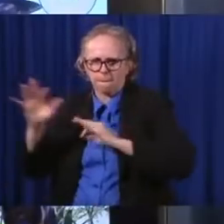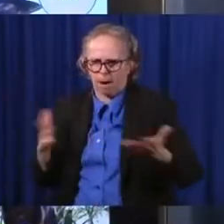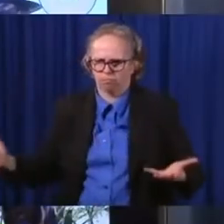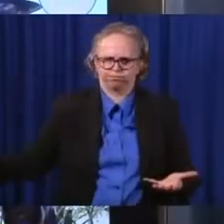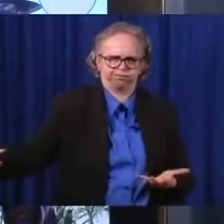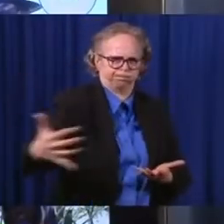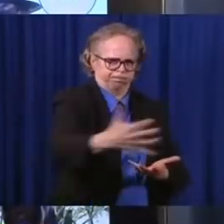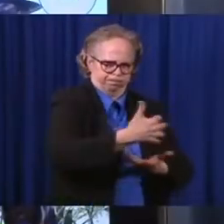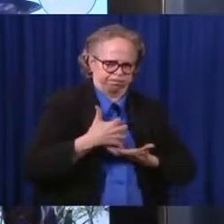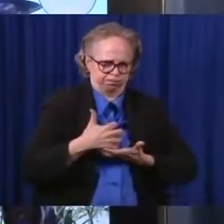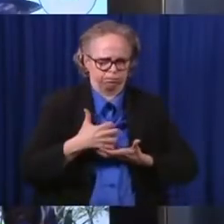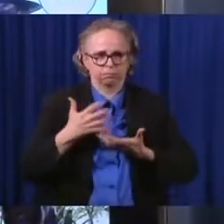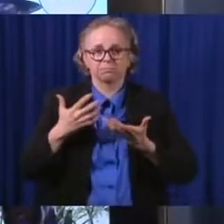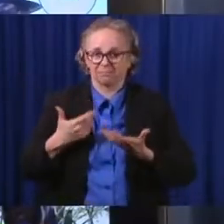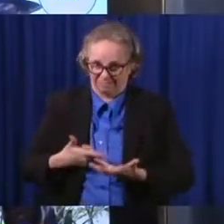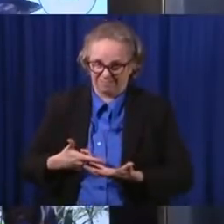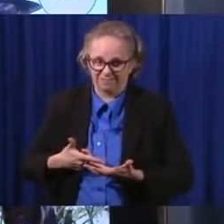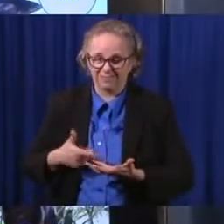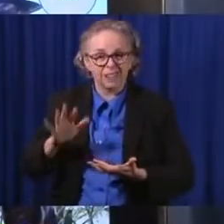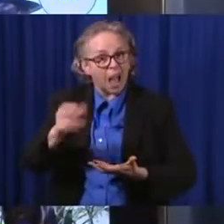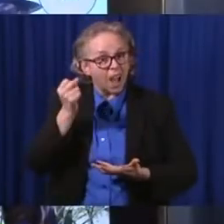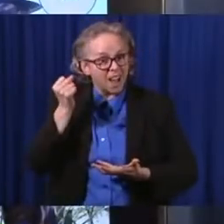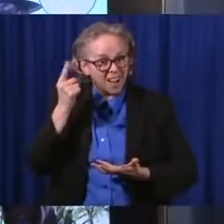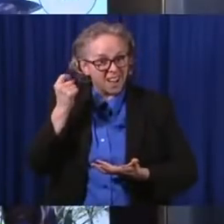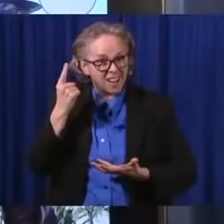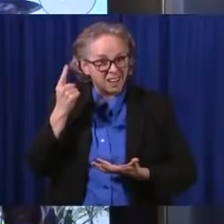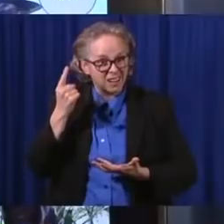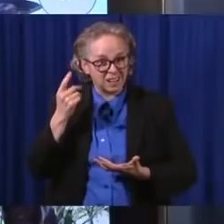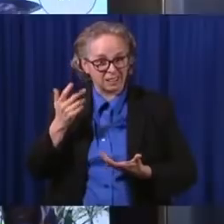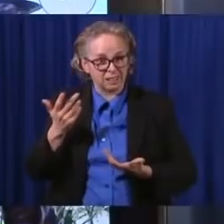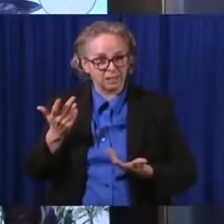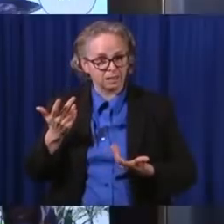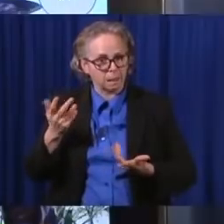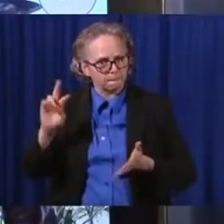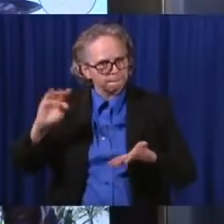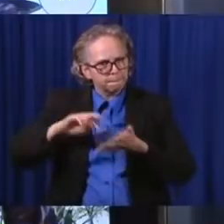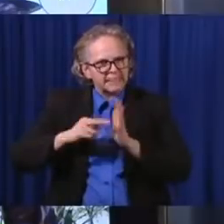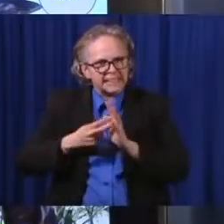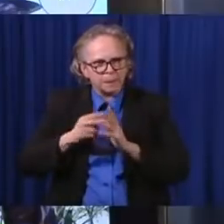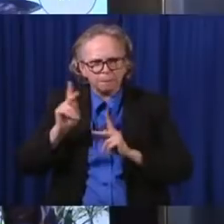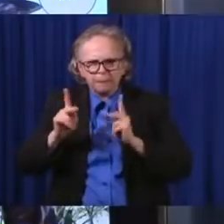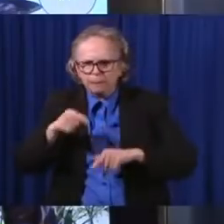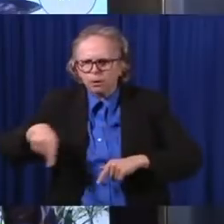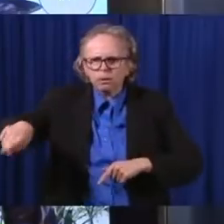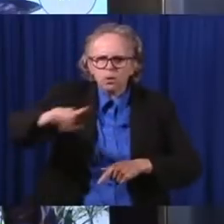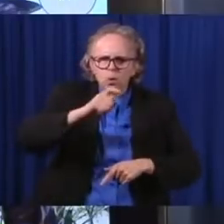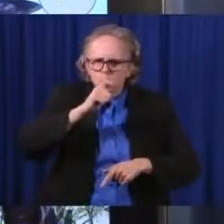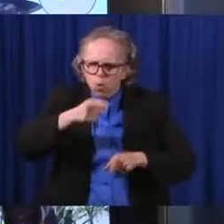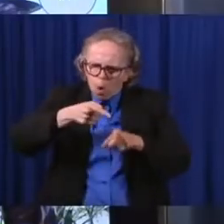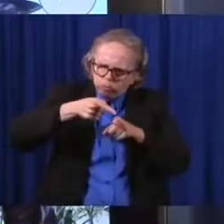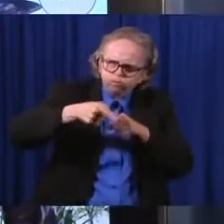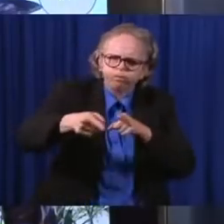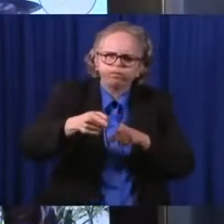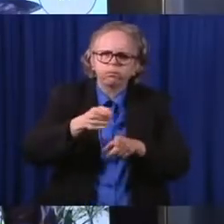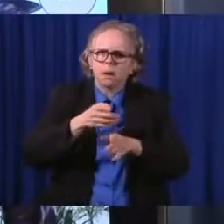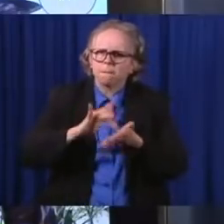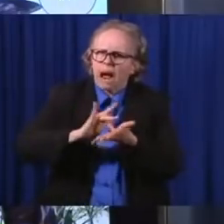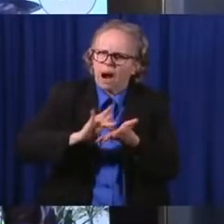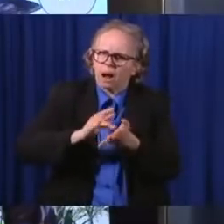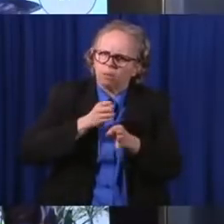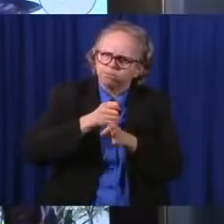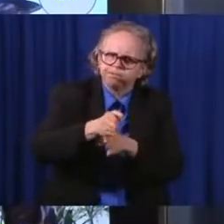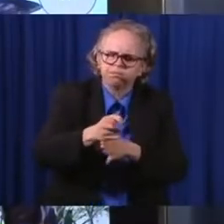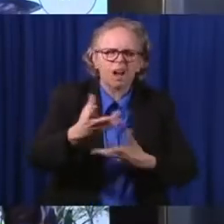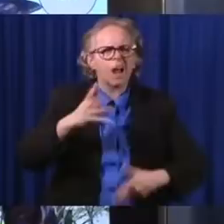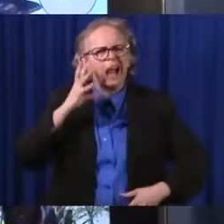sir, that these teams are all medical personnel. This is not a pickup team. The minimum level of experience that we have